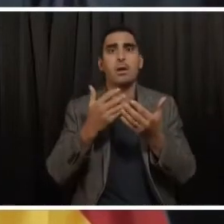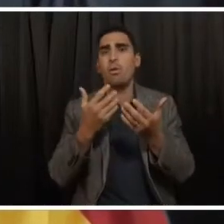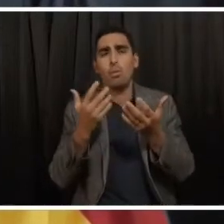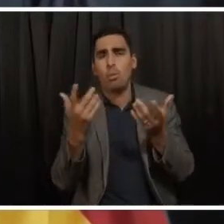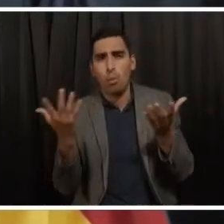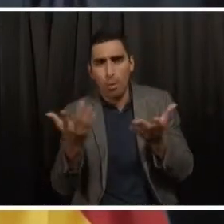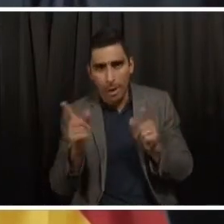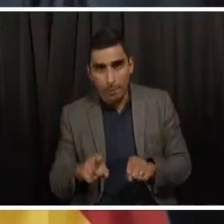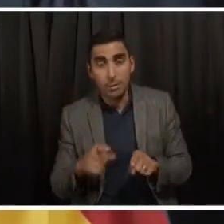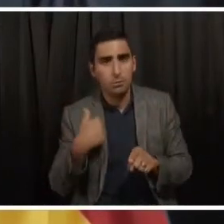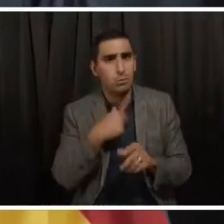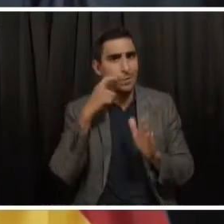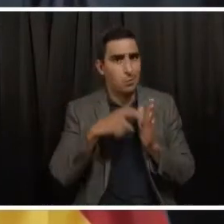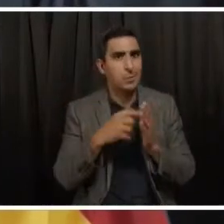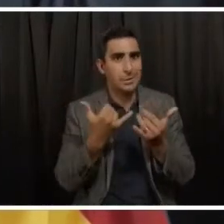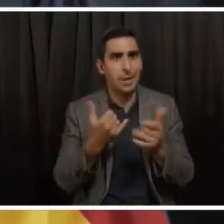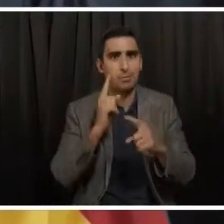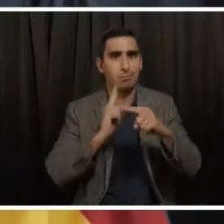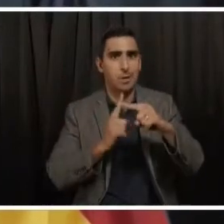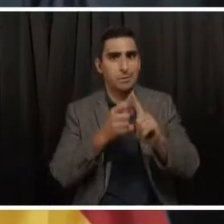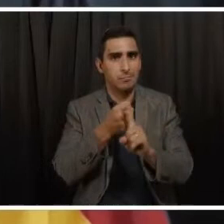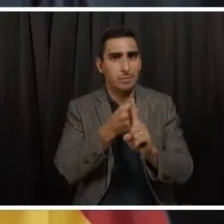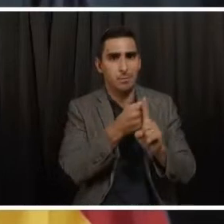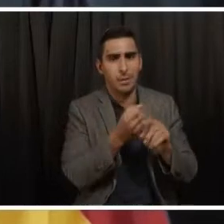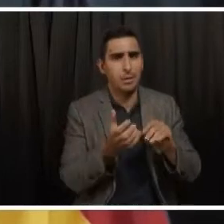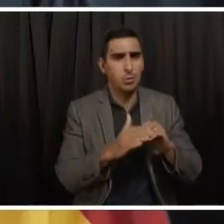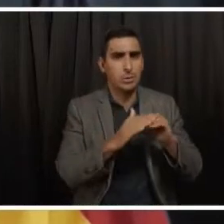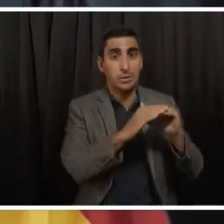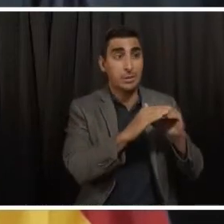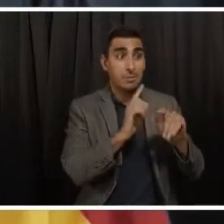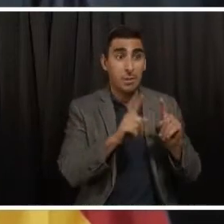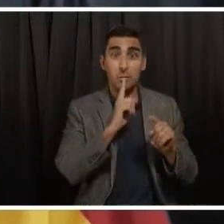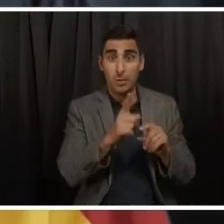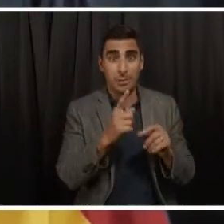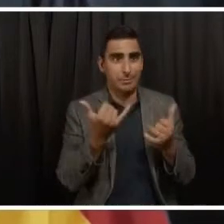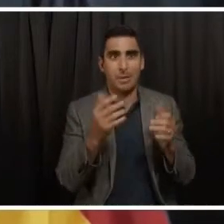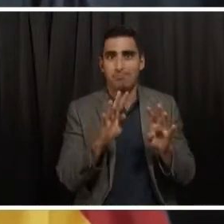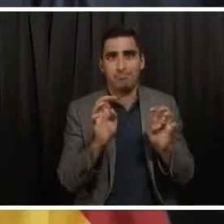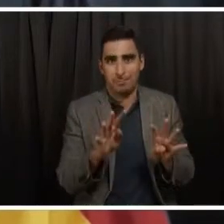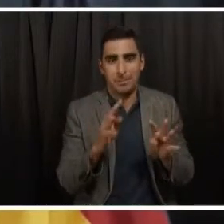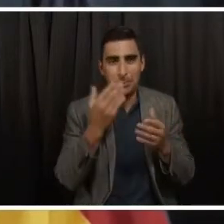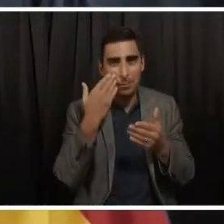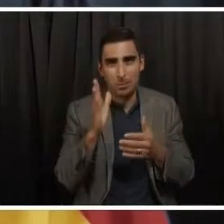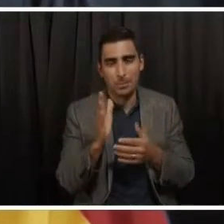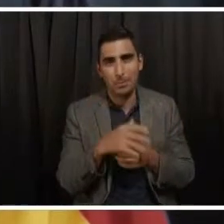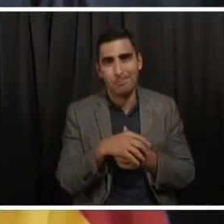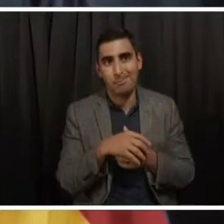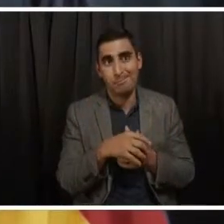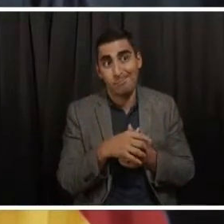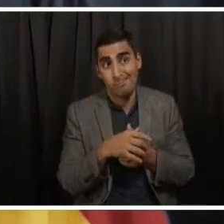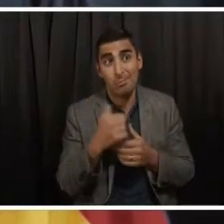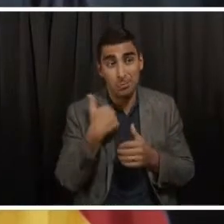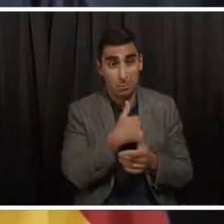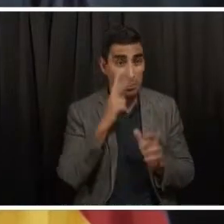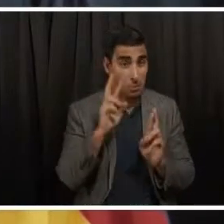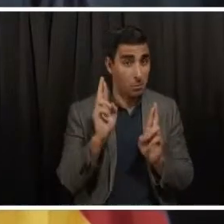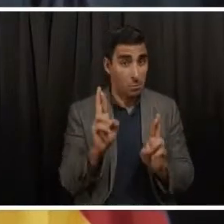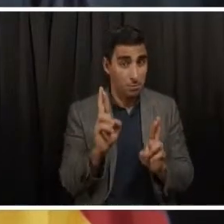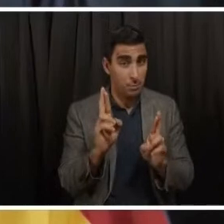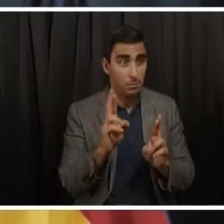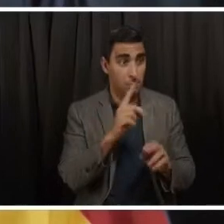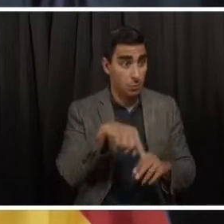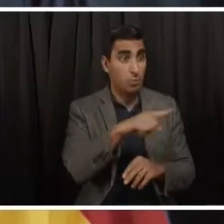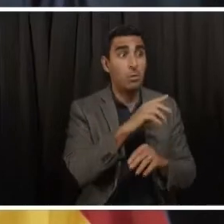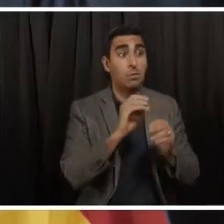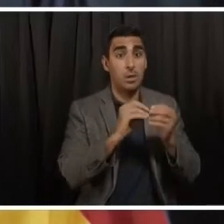bit as well. But otherwise, we really don't know for certain what might be happening. We're certainly hoping that the numbers will turn a corner